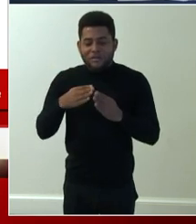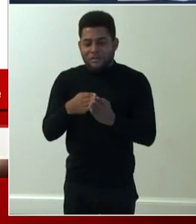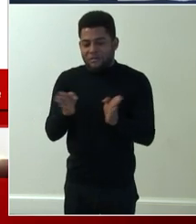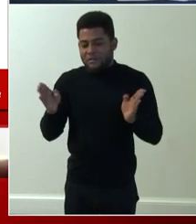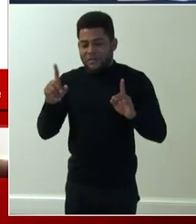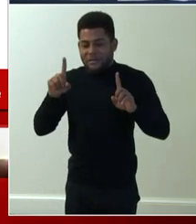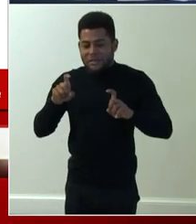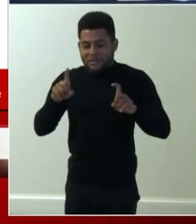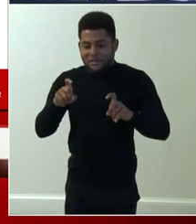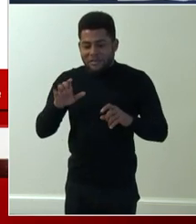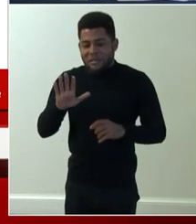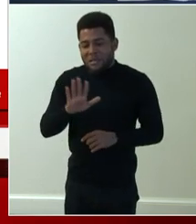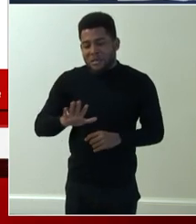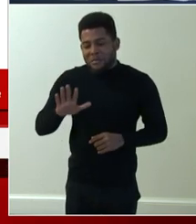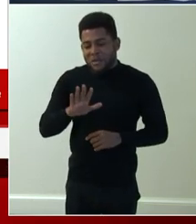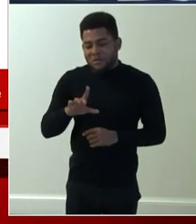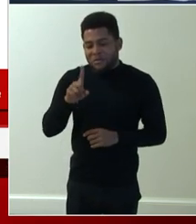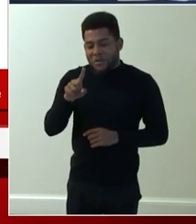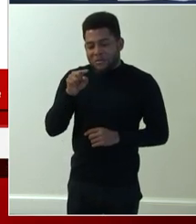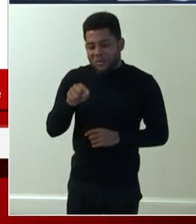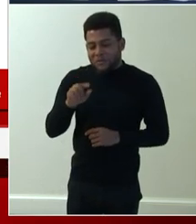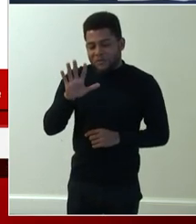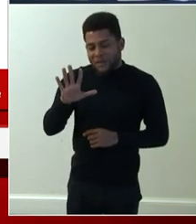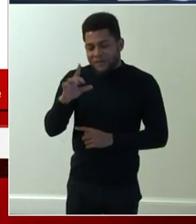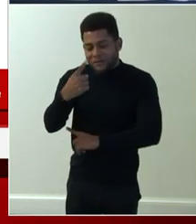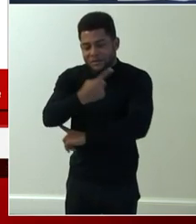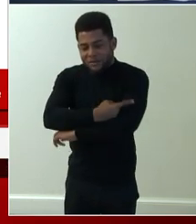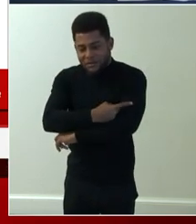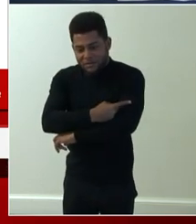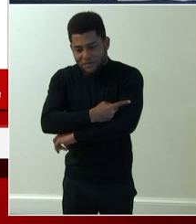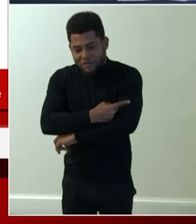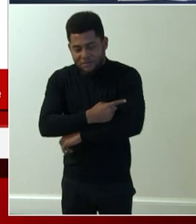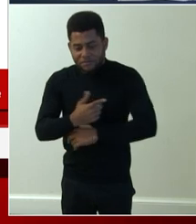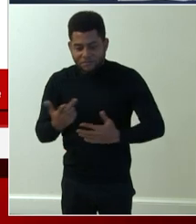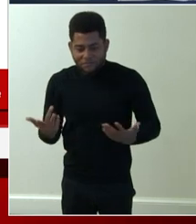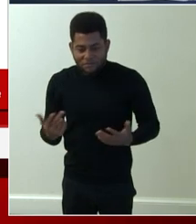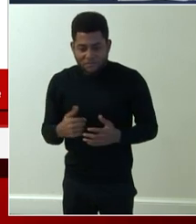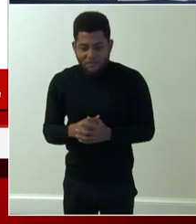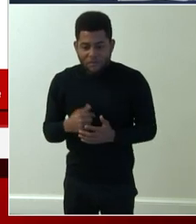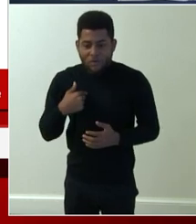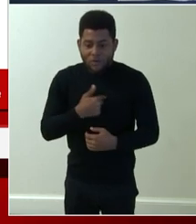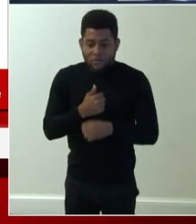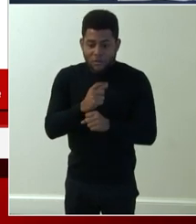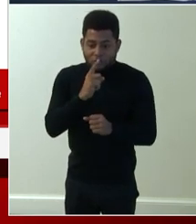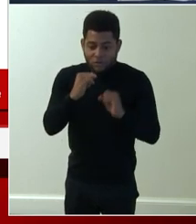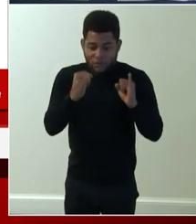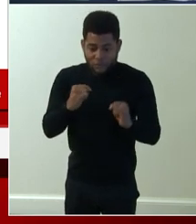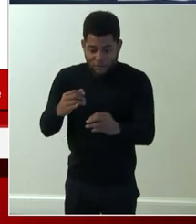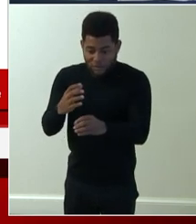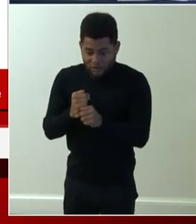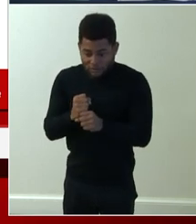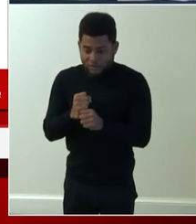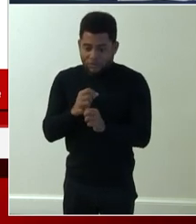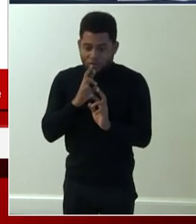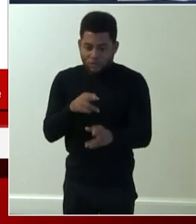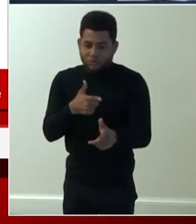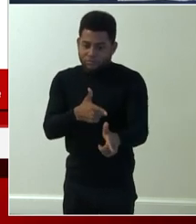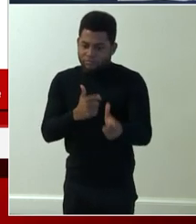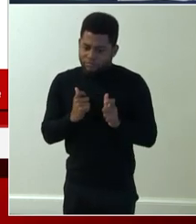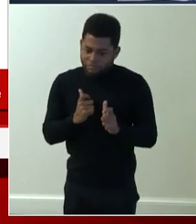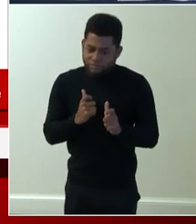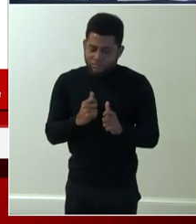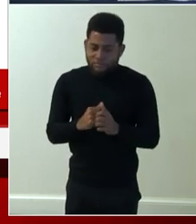about 1.5 days across all of our test providers. And so we want to make sure individuals are getting results back quickly. But again, we'll